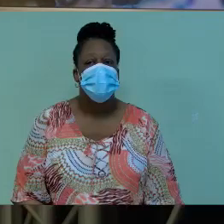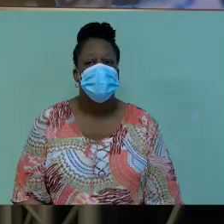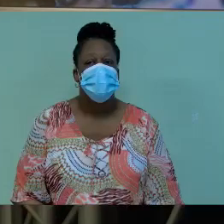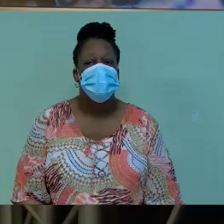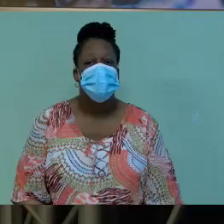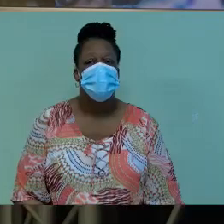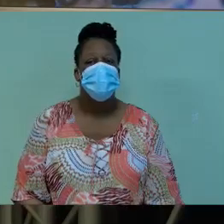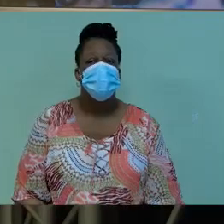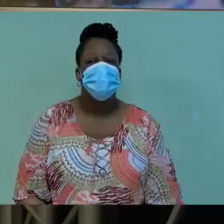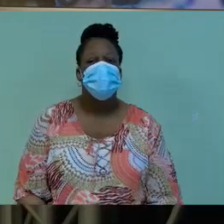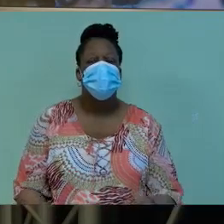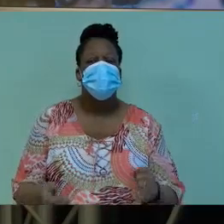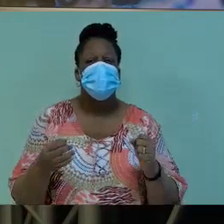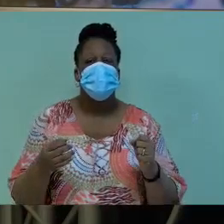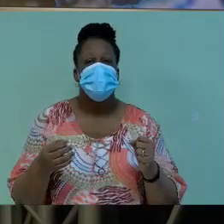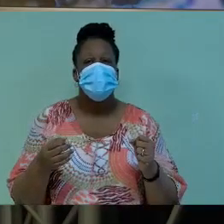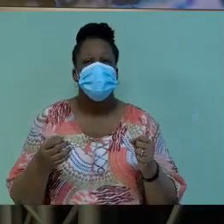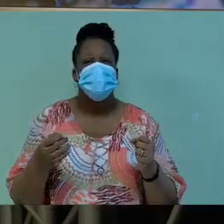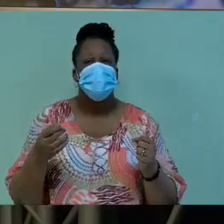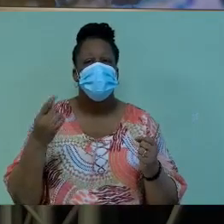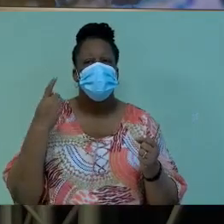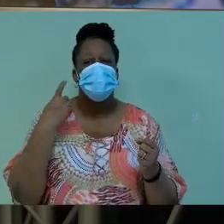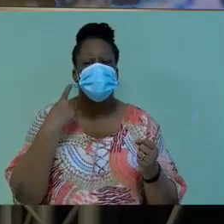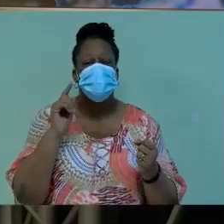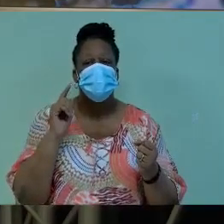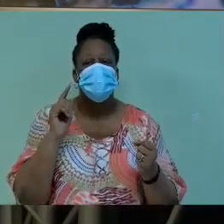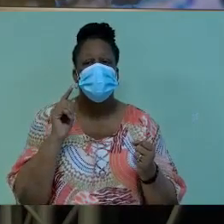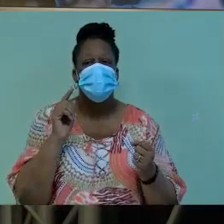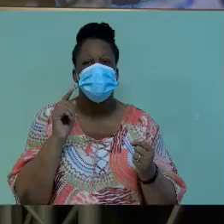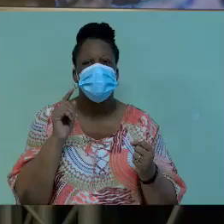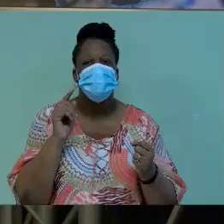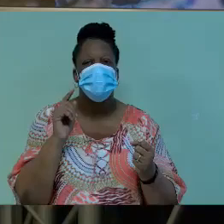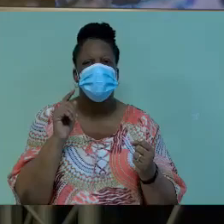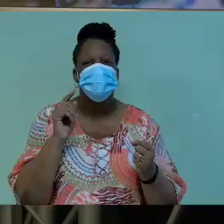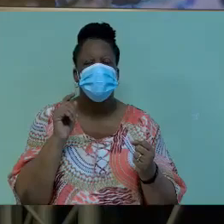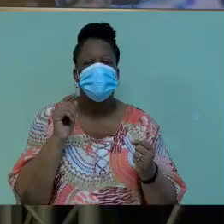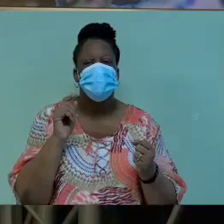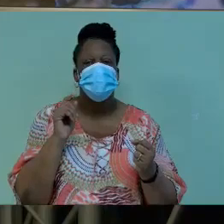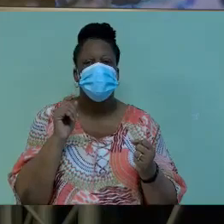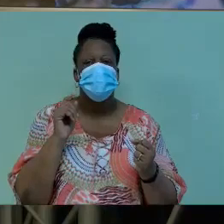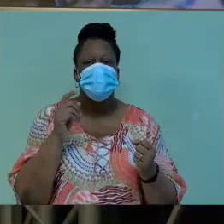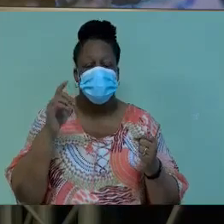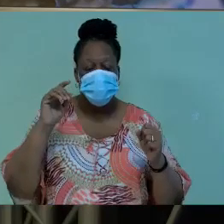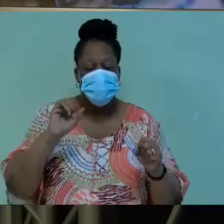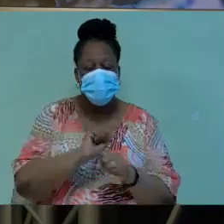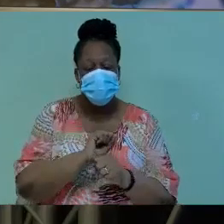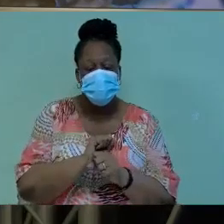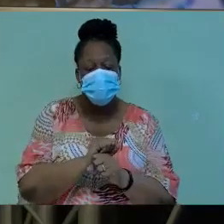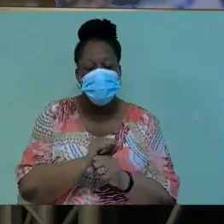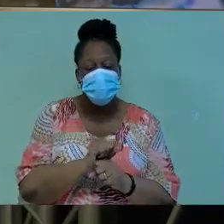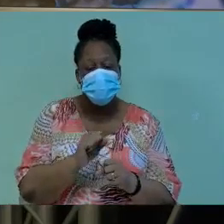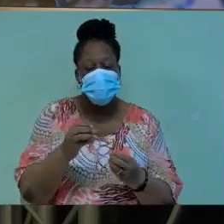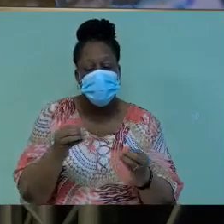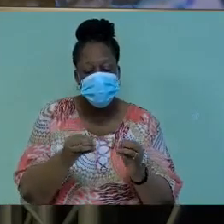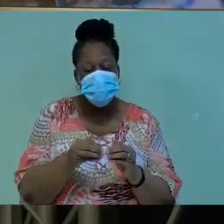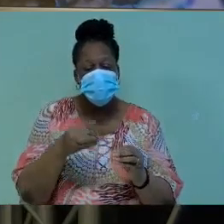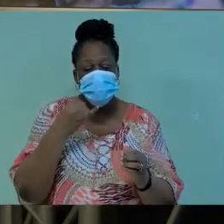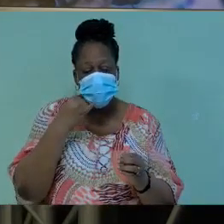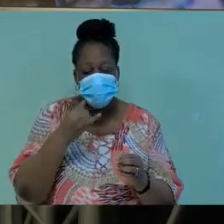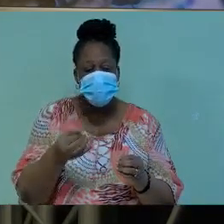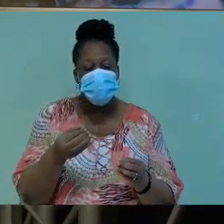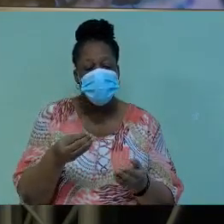processing of the applications. Our job primarily is to disperse payments to persons who have been identified